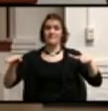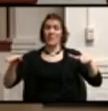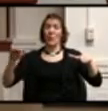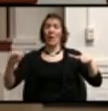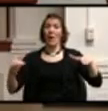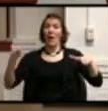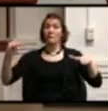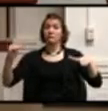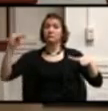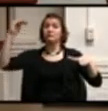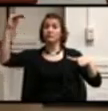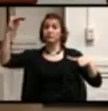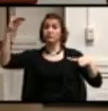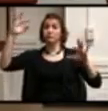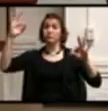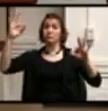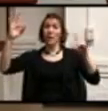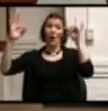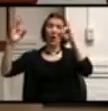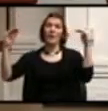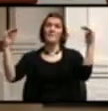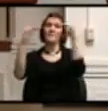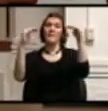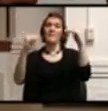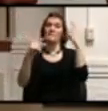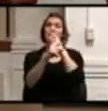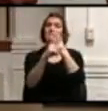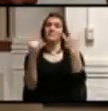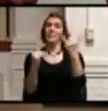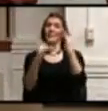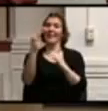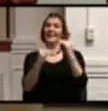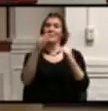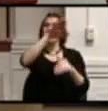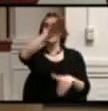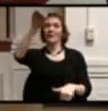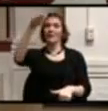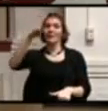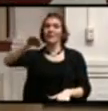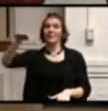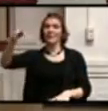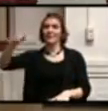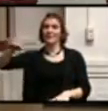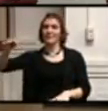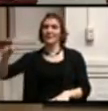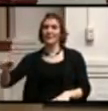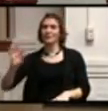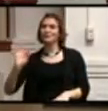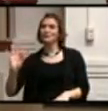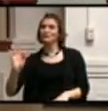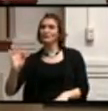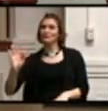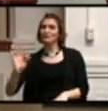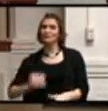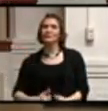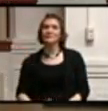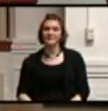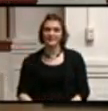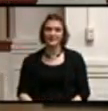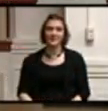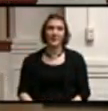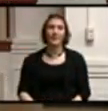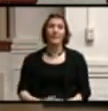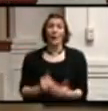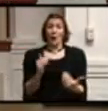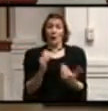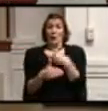be responsive to the eave height of the building, and then it drops down as you get further to the east.